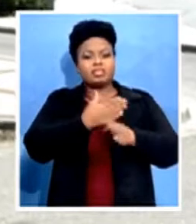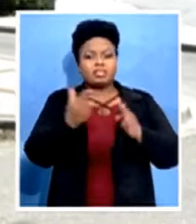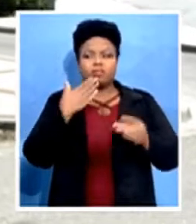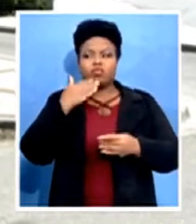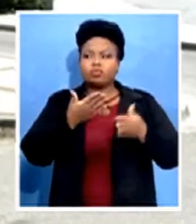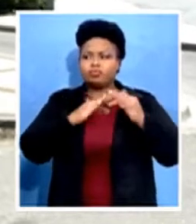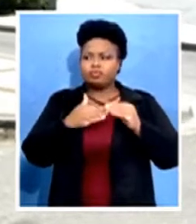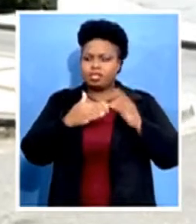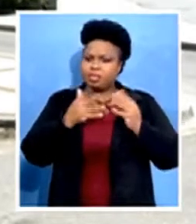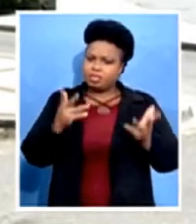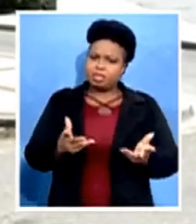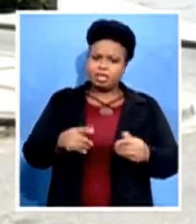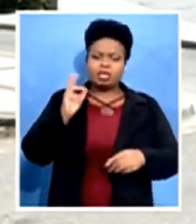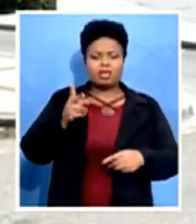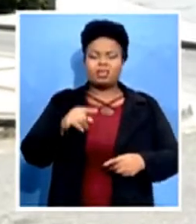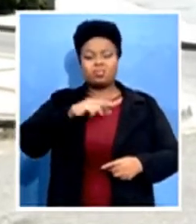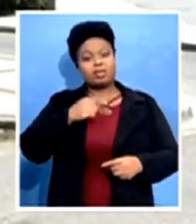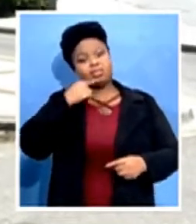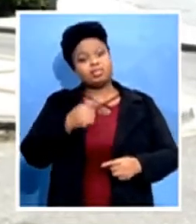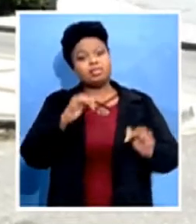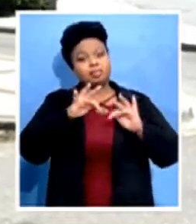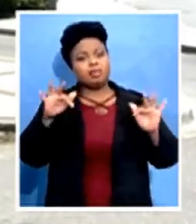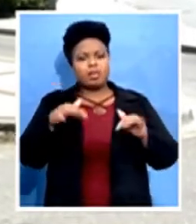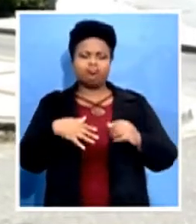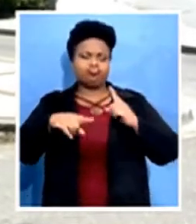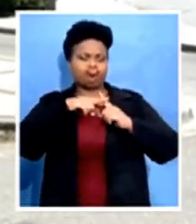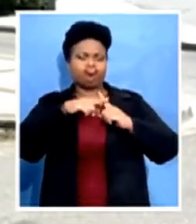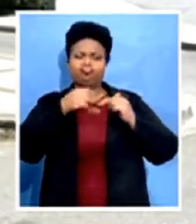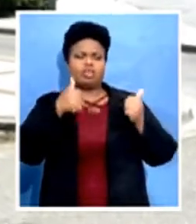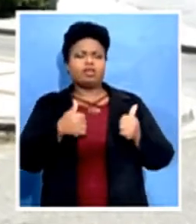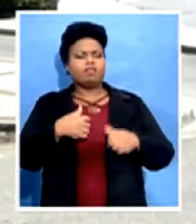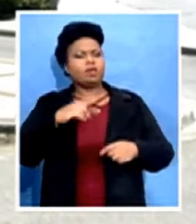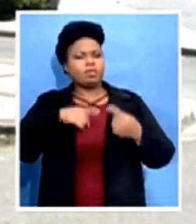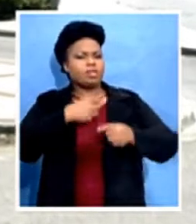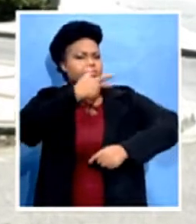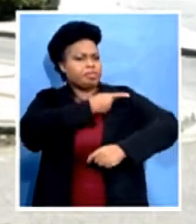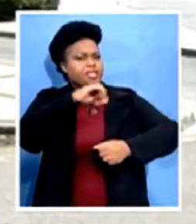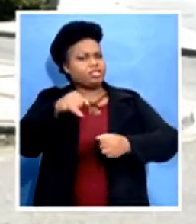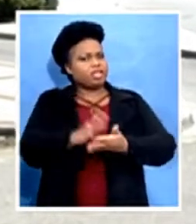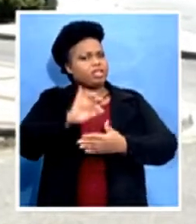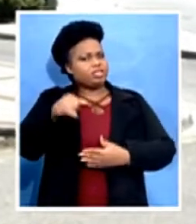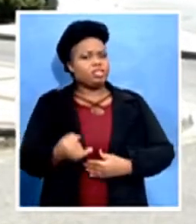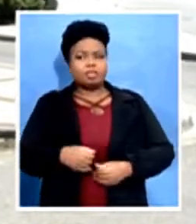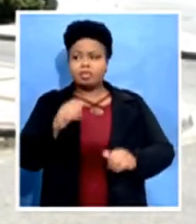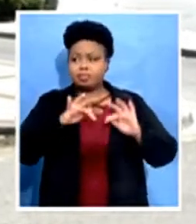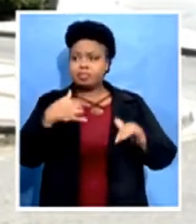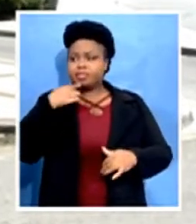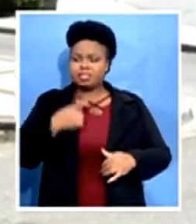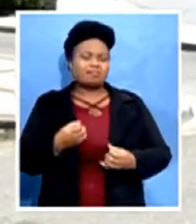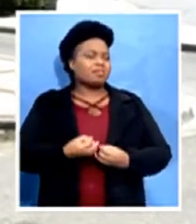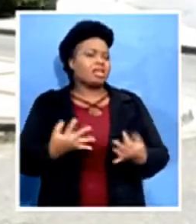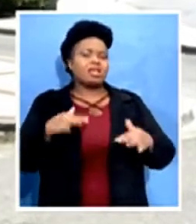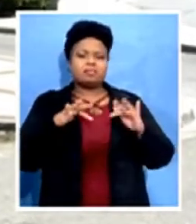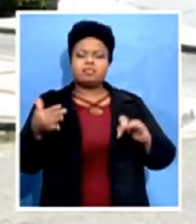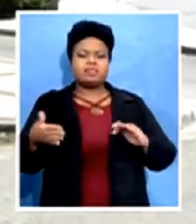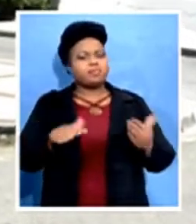people here are optimistic about the vaccine, especially the Johnson & Johnson one. People are saying that so many people have died because of the COVID-19 pandemic,